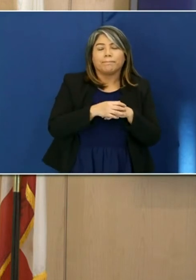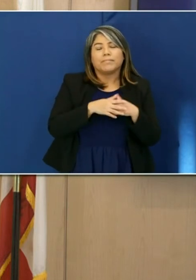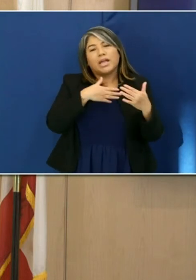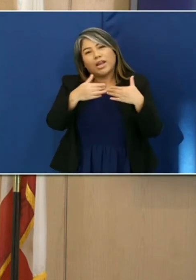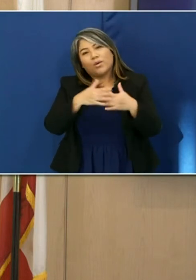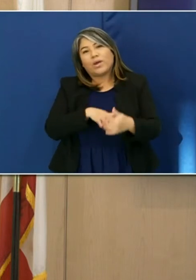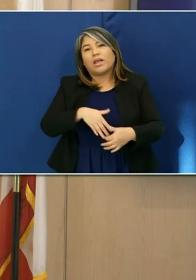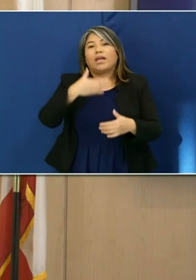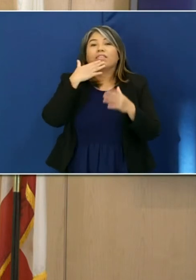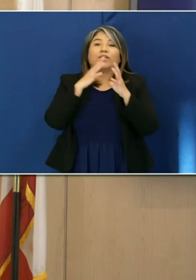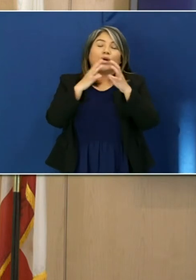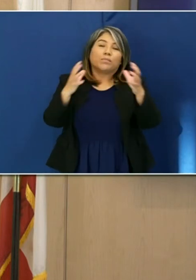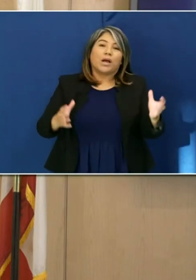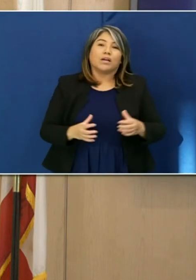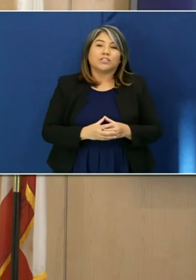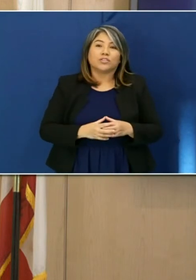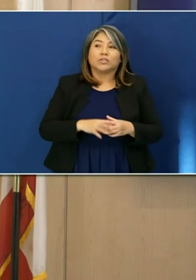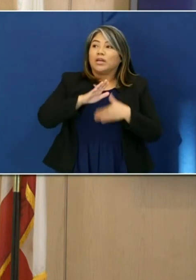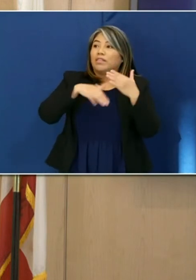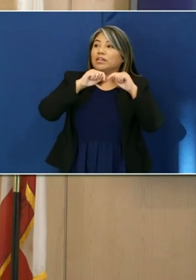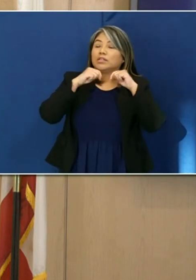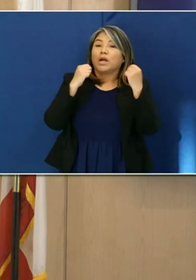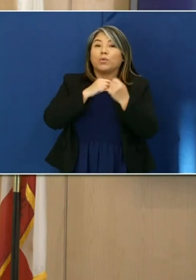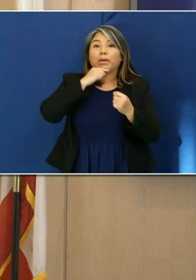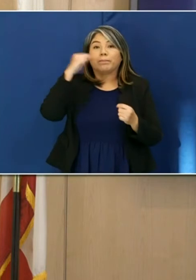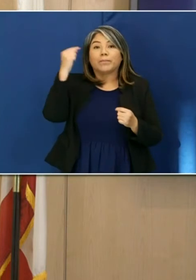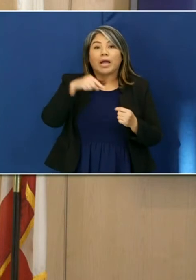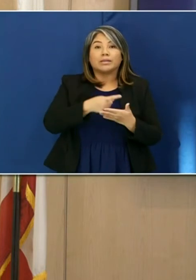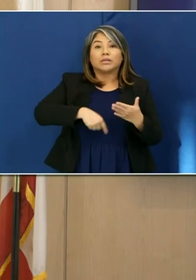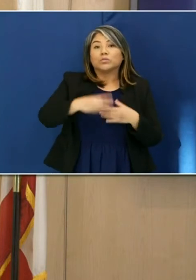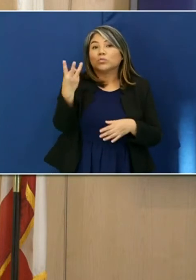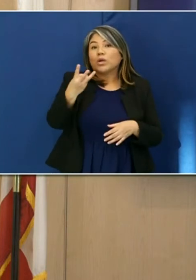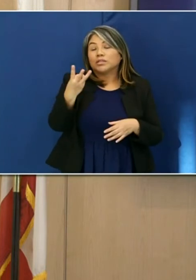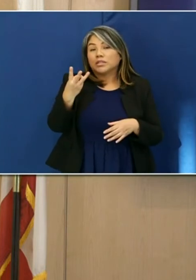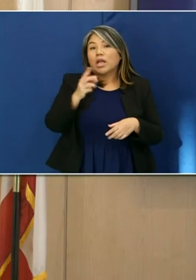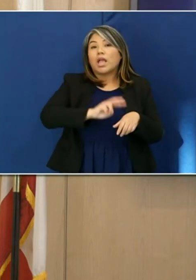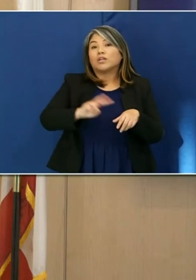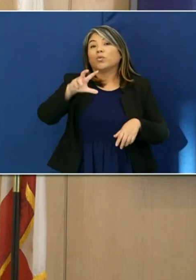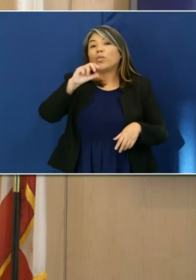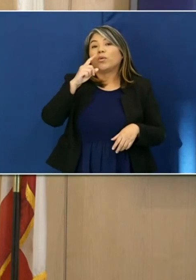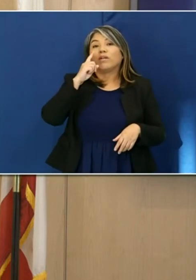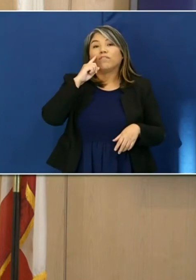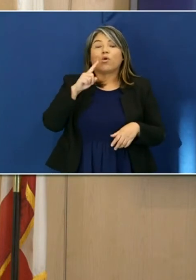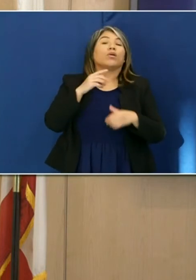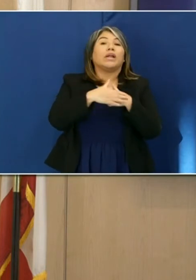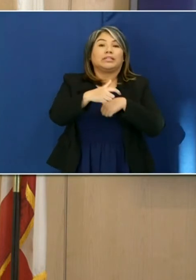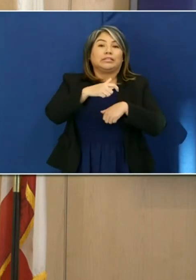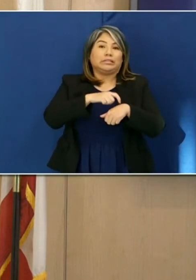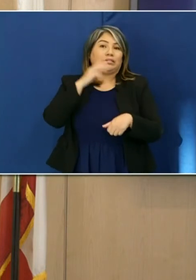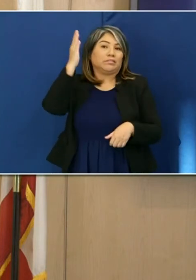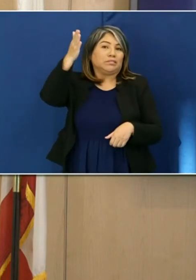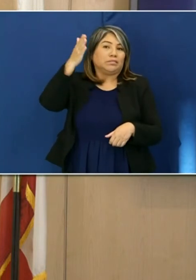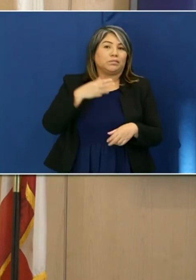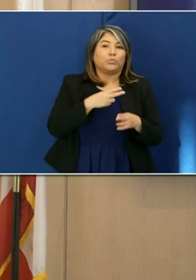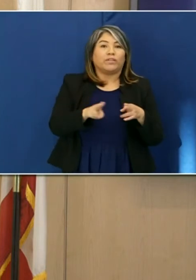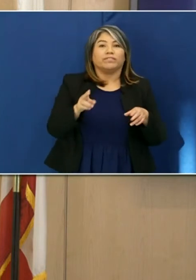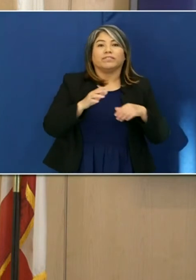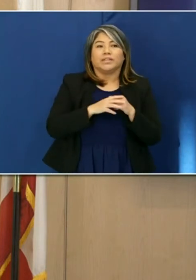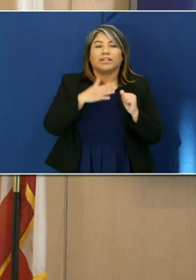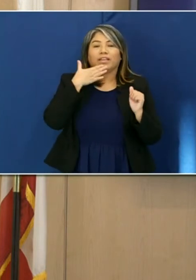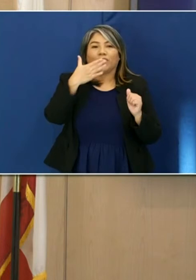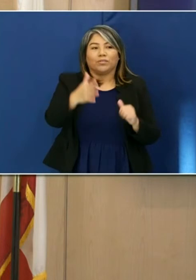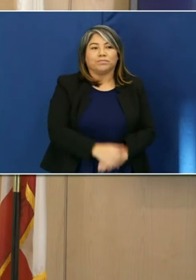Anyway, thank you very much. The entire team will be back here next Wednesday at 2:30 for the next briefing. Thank you.